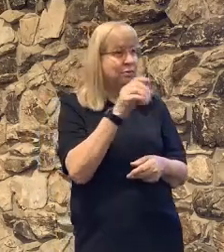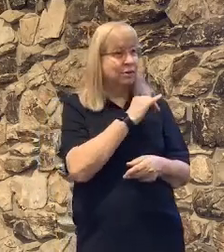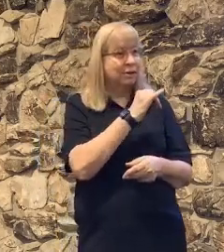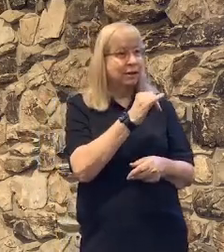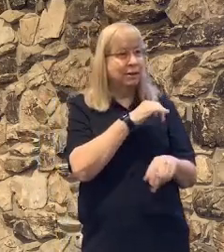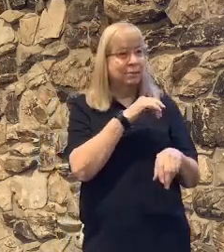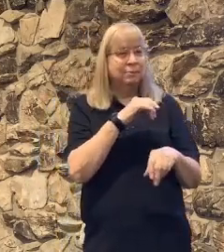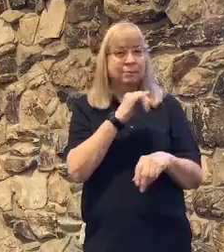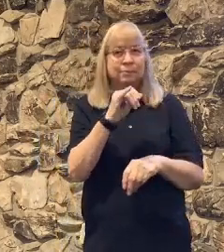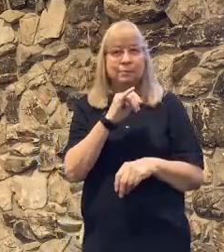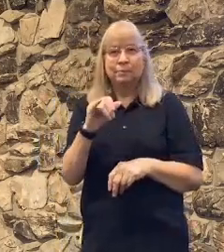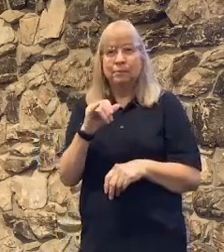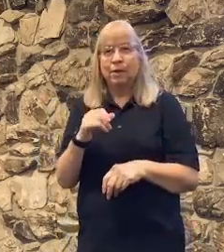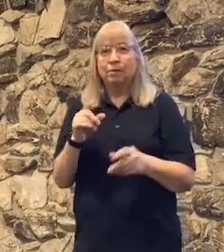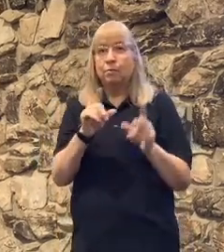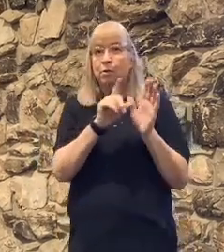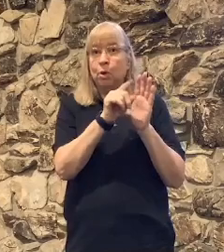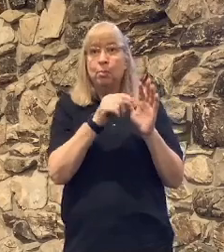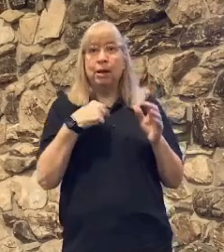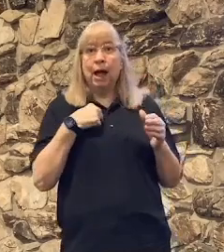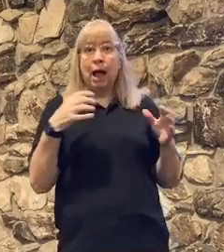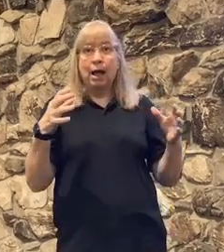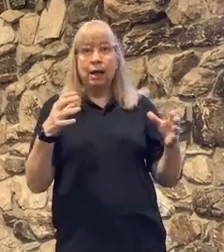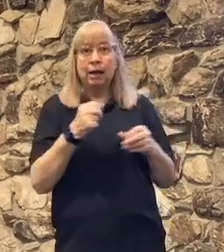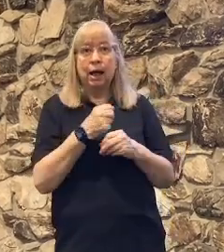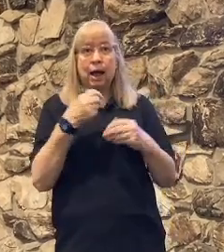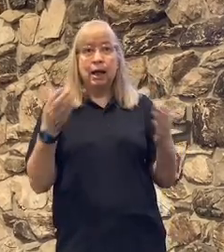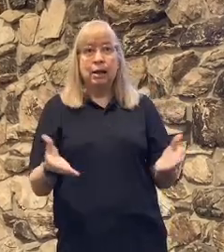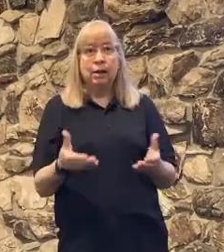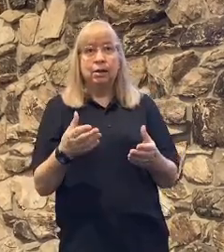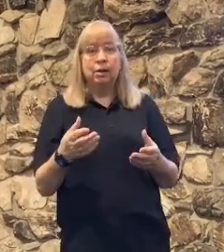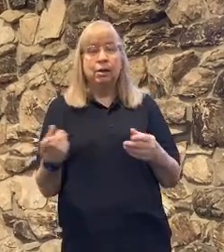From the moment I got here until the day I leave,